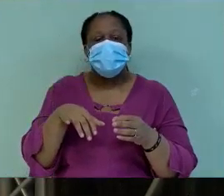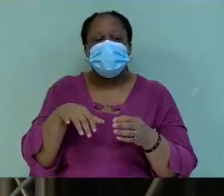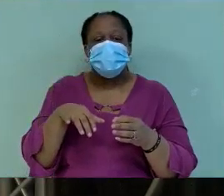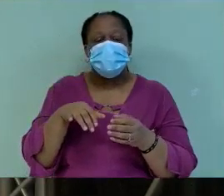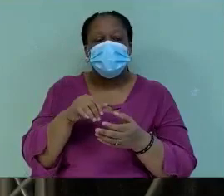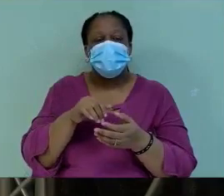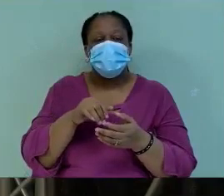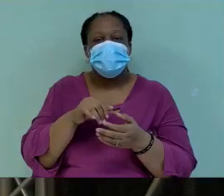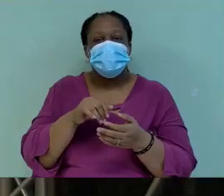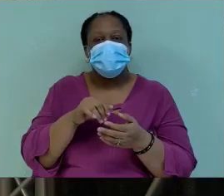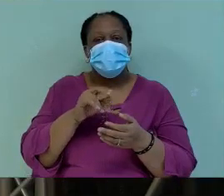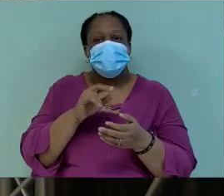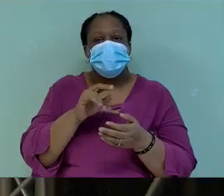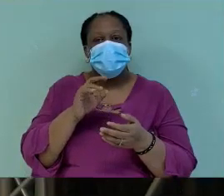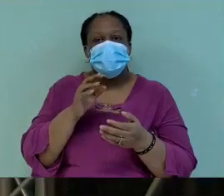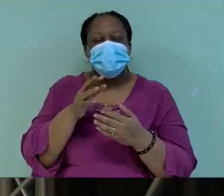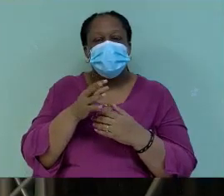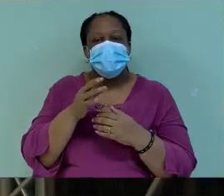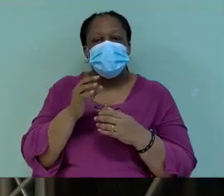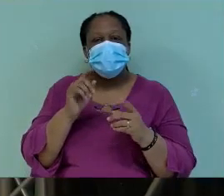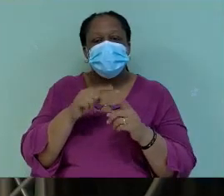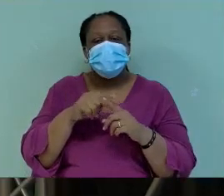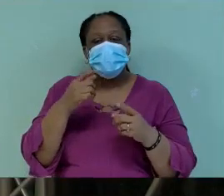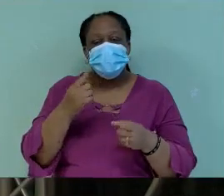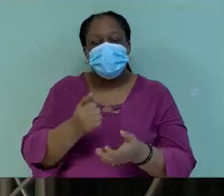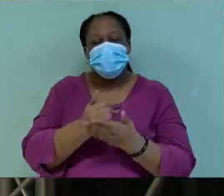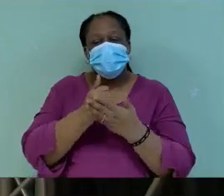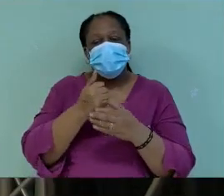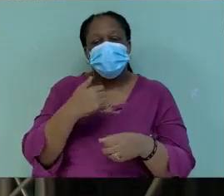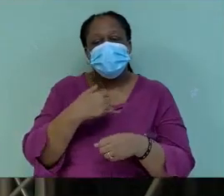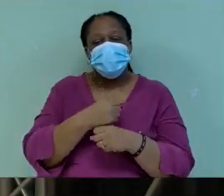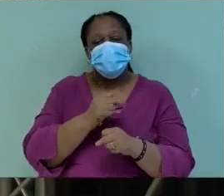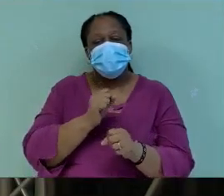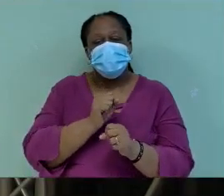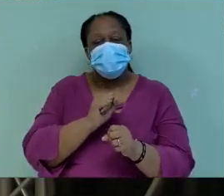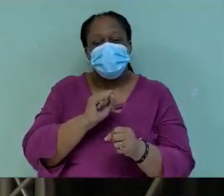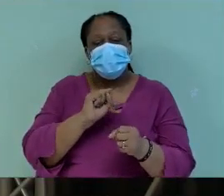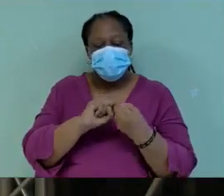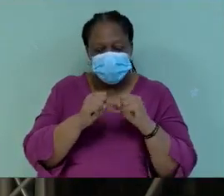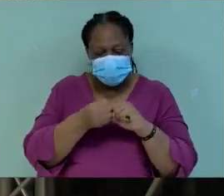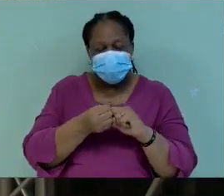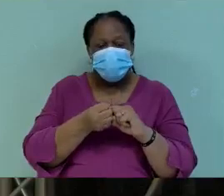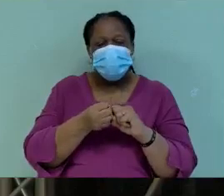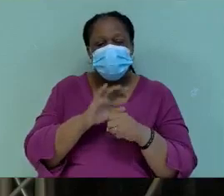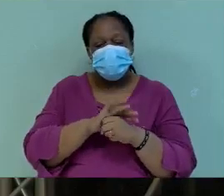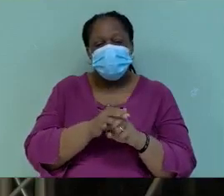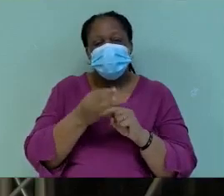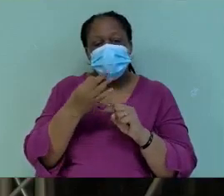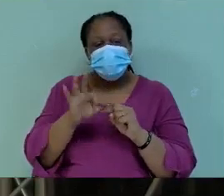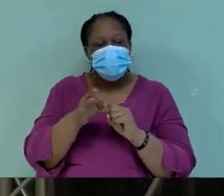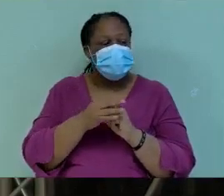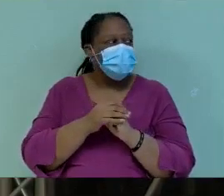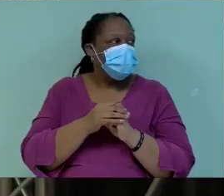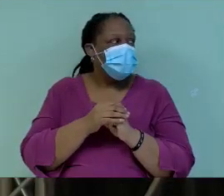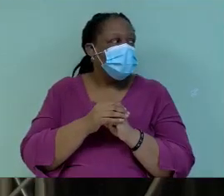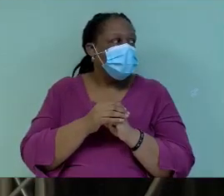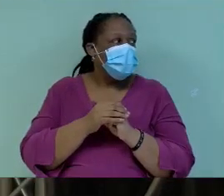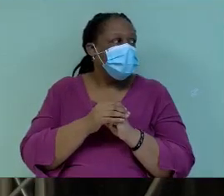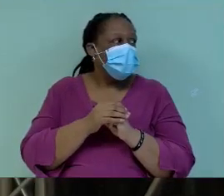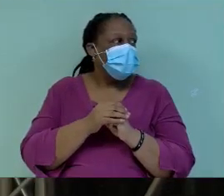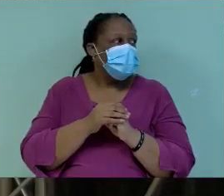of cow's plasma in fighting COVID-19, but just let me back up a bit, because we have spoken before here about